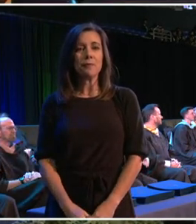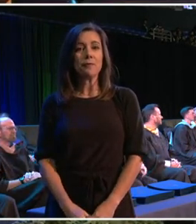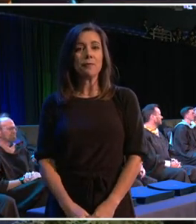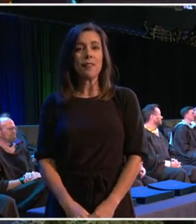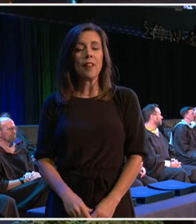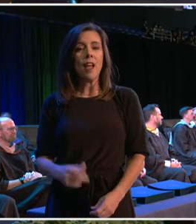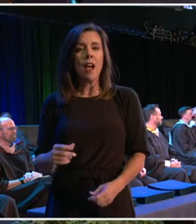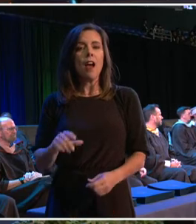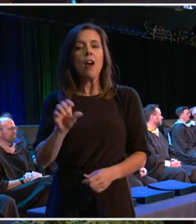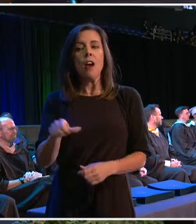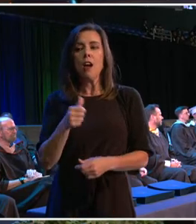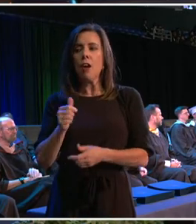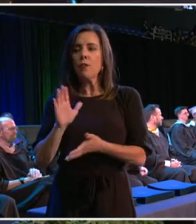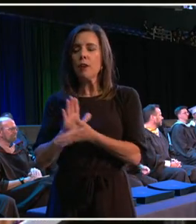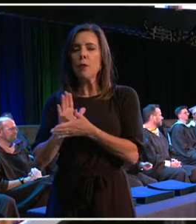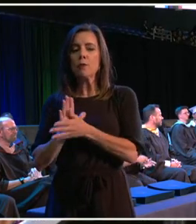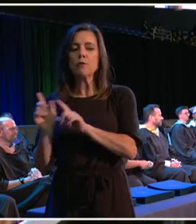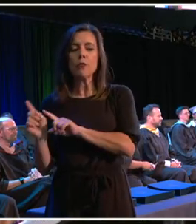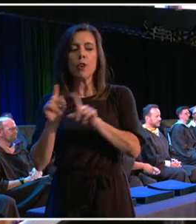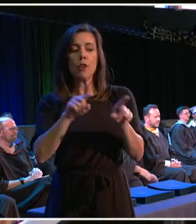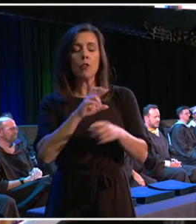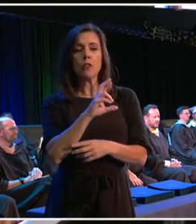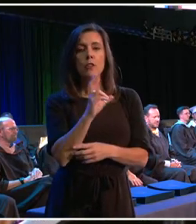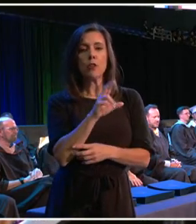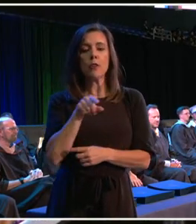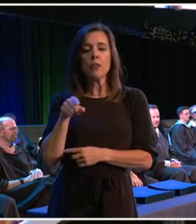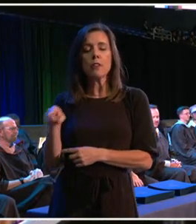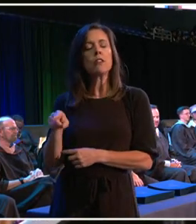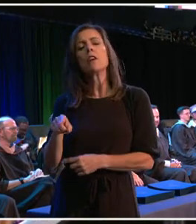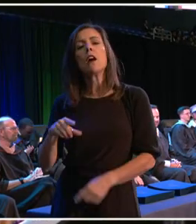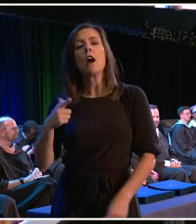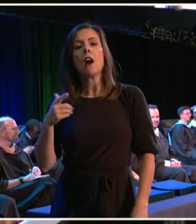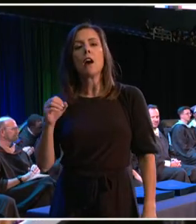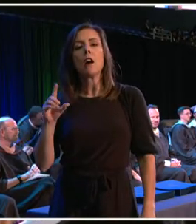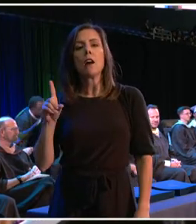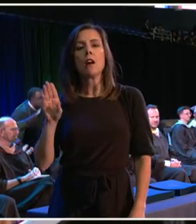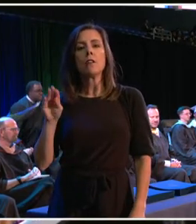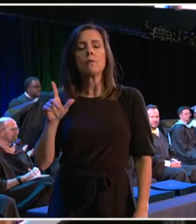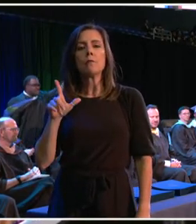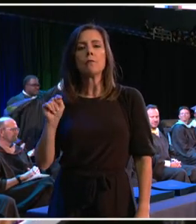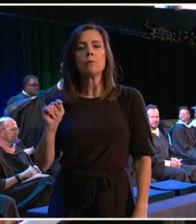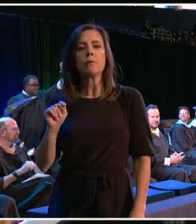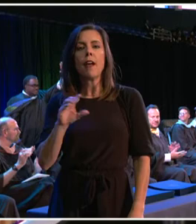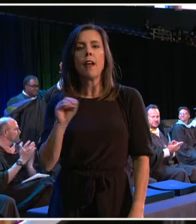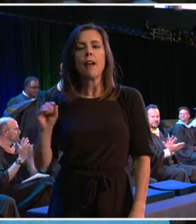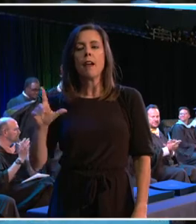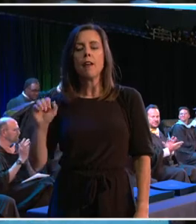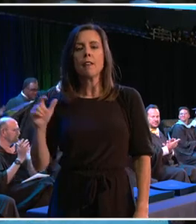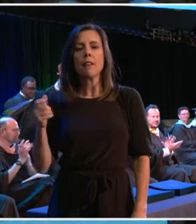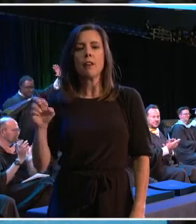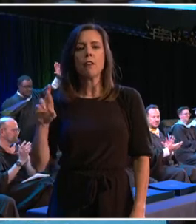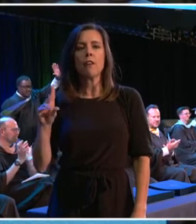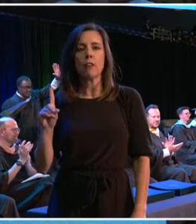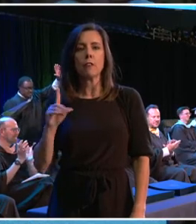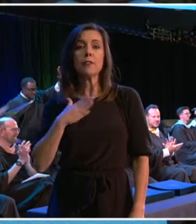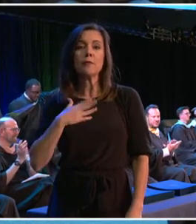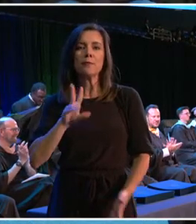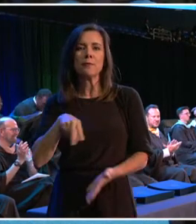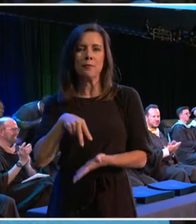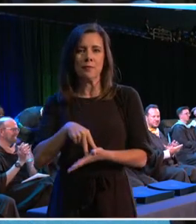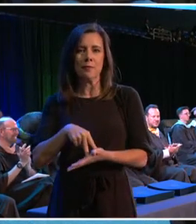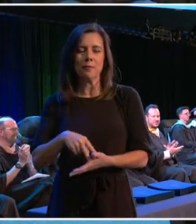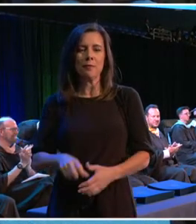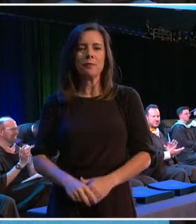Our feeder school administrators with us today, Mr. Rashad Godbolt and Ms. Andrea Lagarde. Please stand.